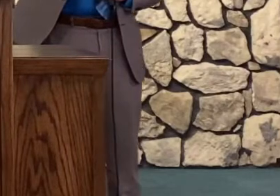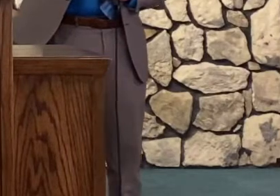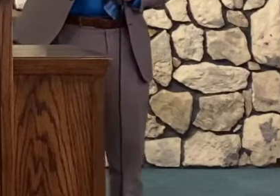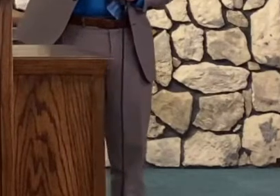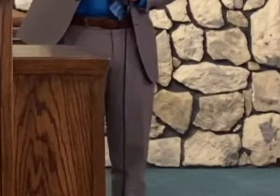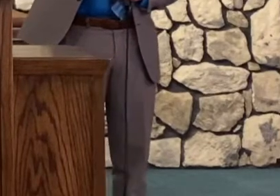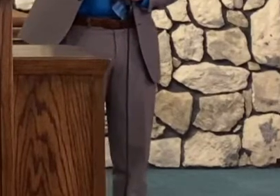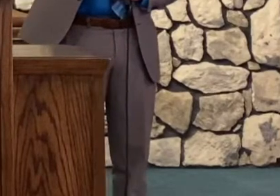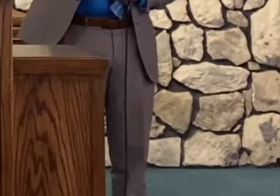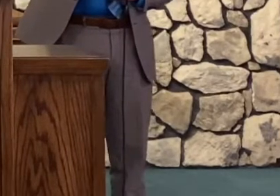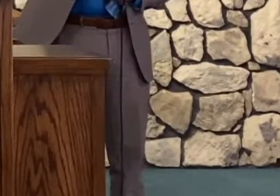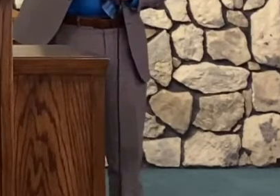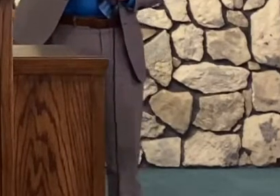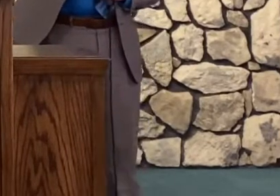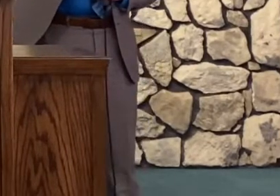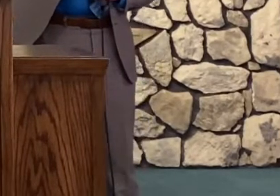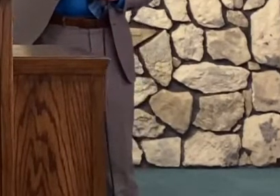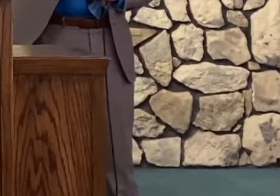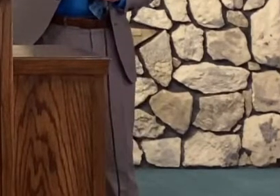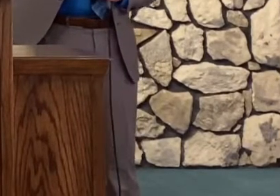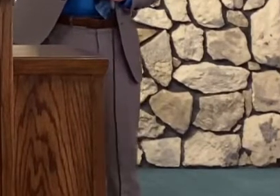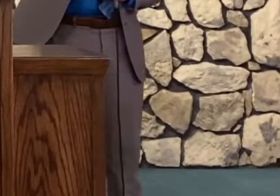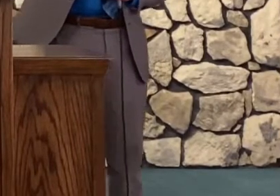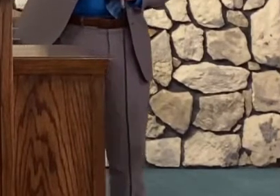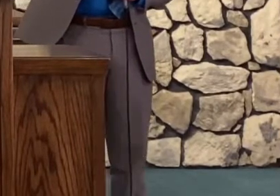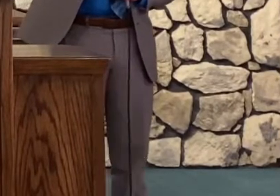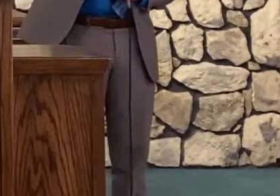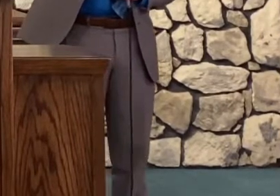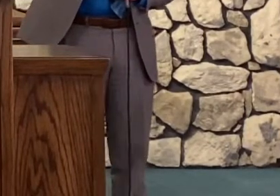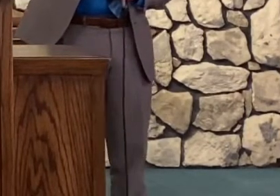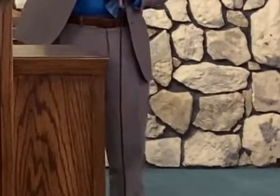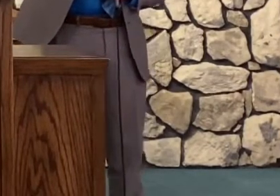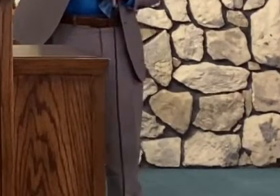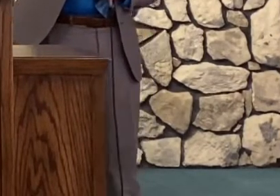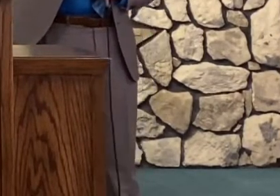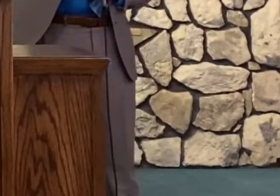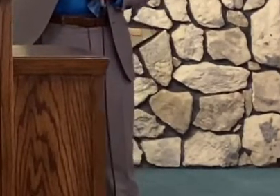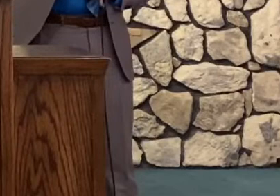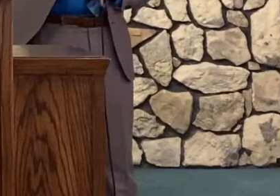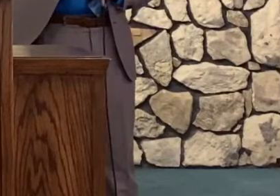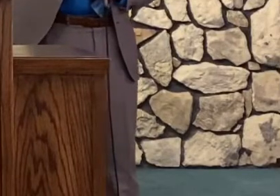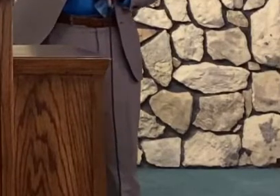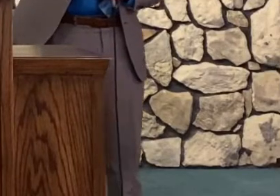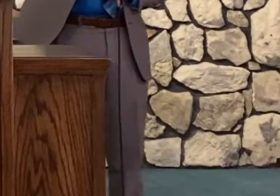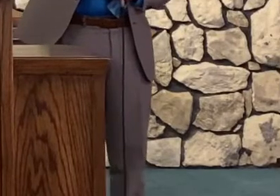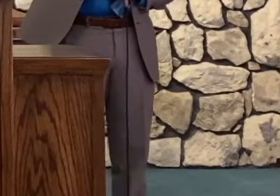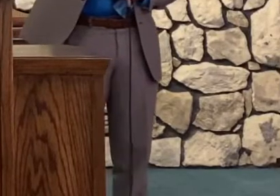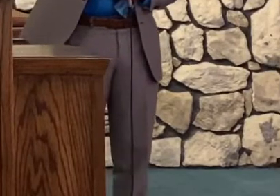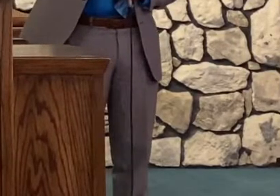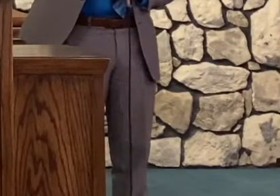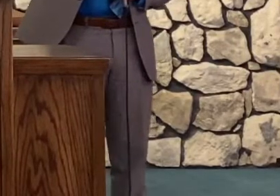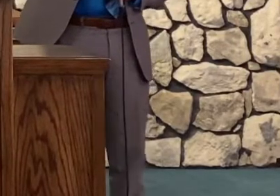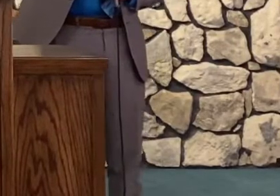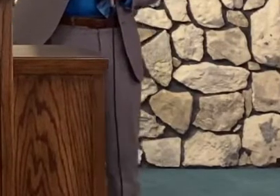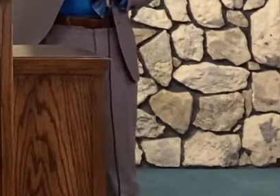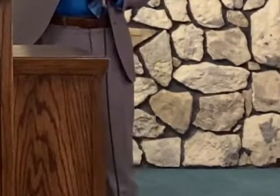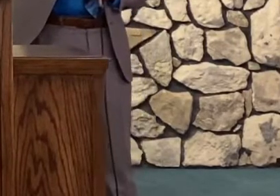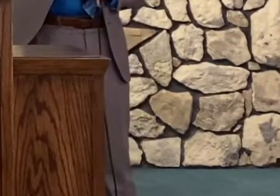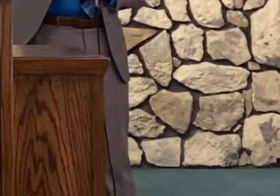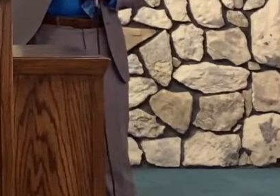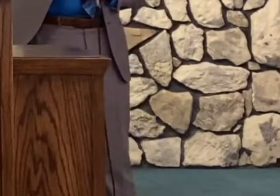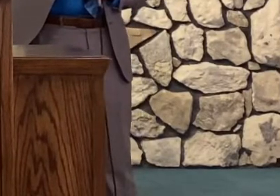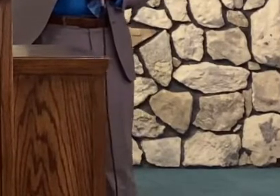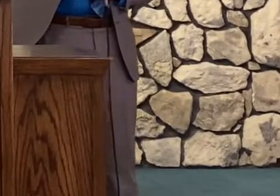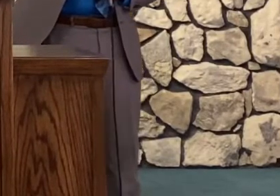of Jesus, that Lord, you would reach all across this community today. But I ask